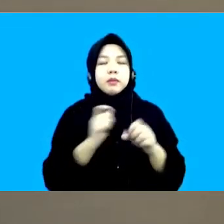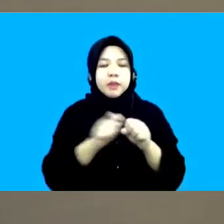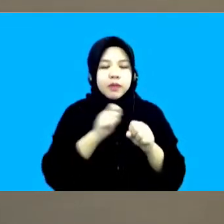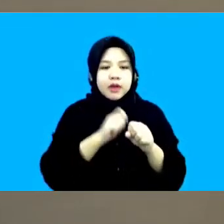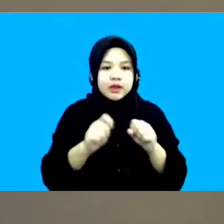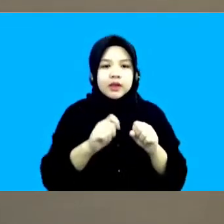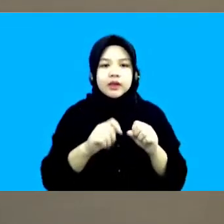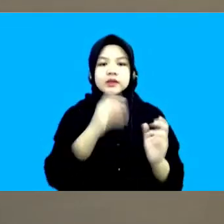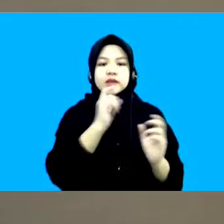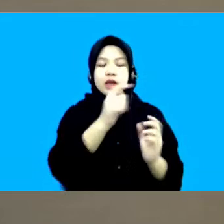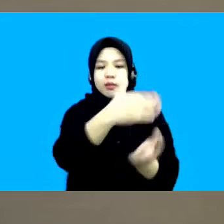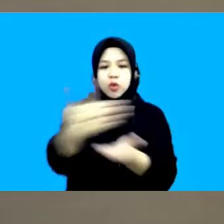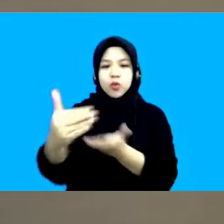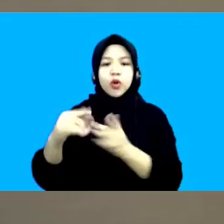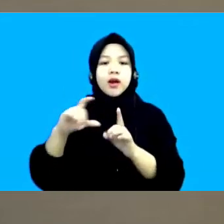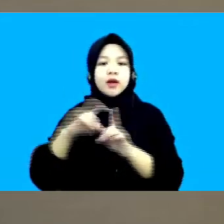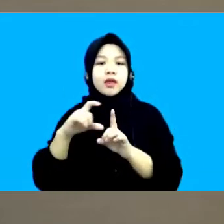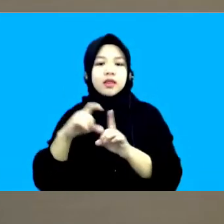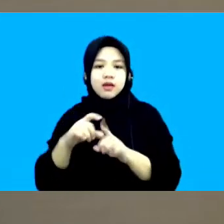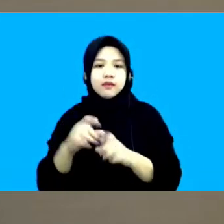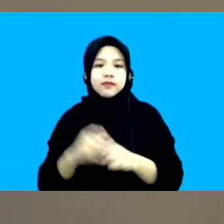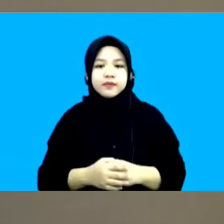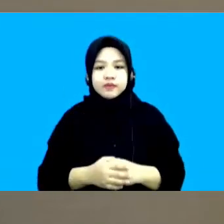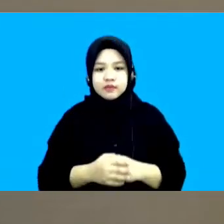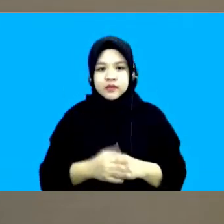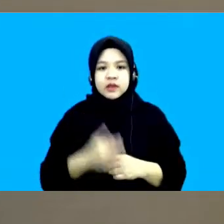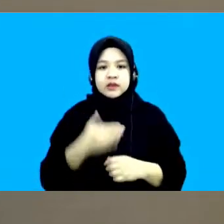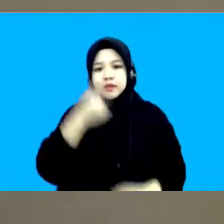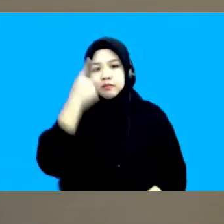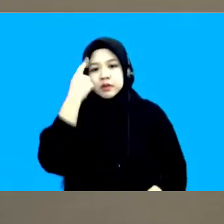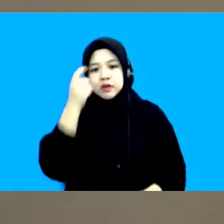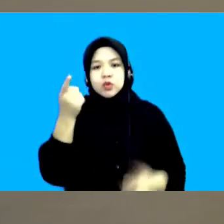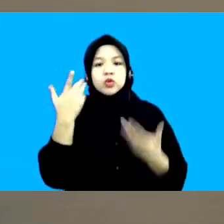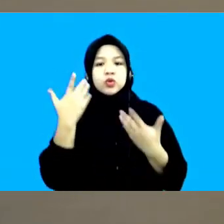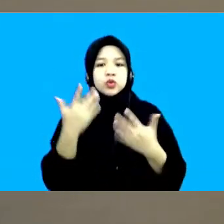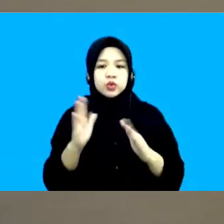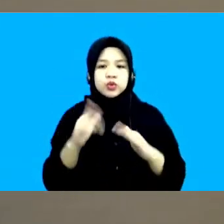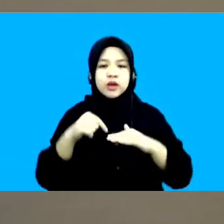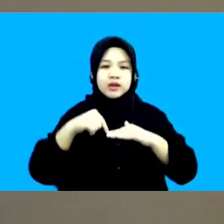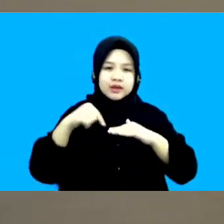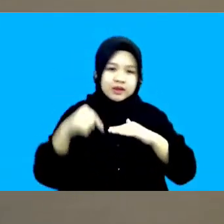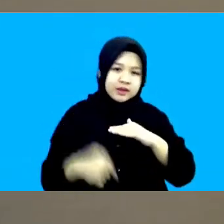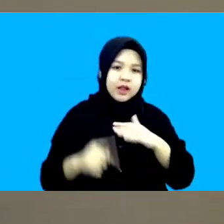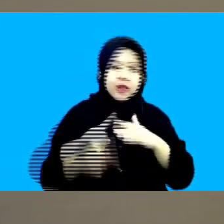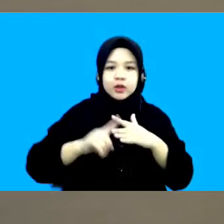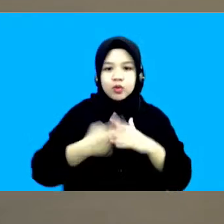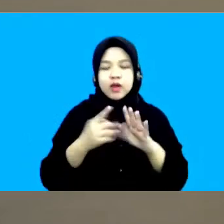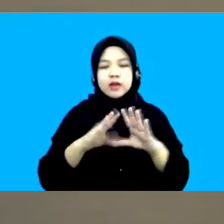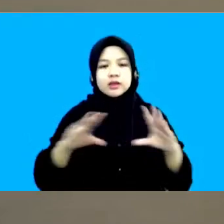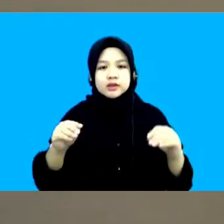years? Since 1960. Never changed. So